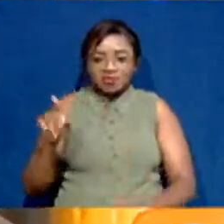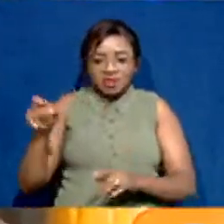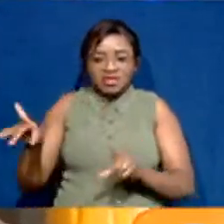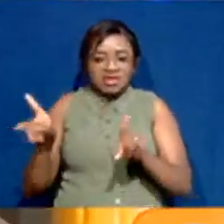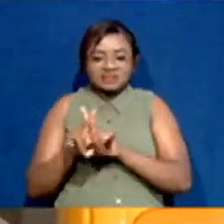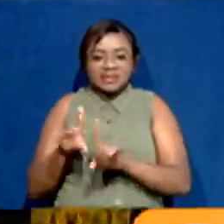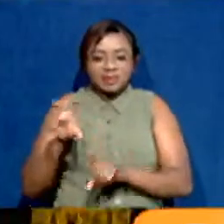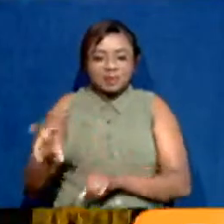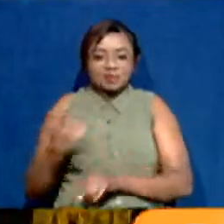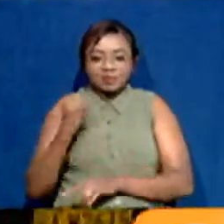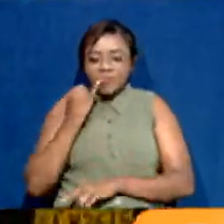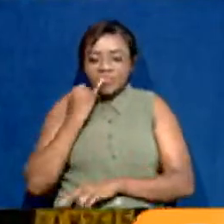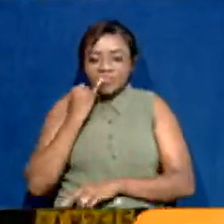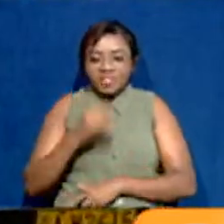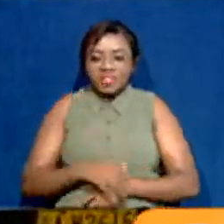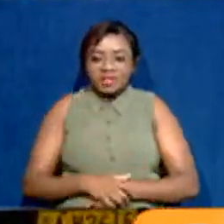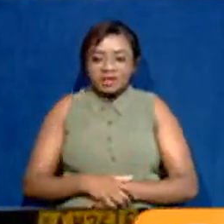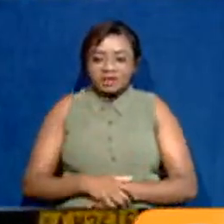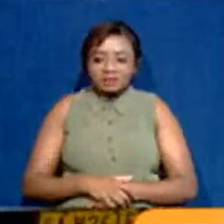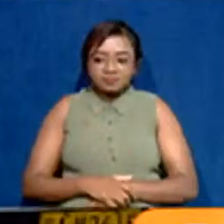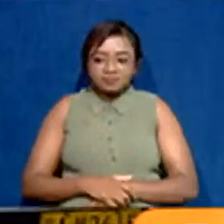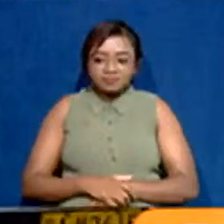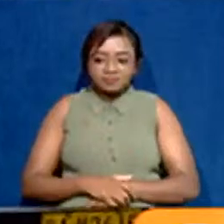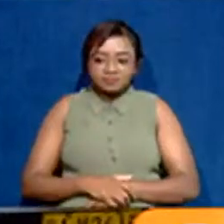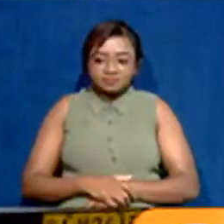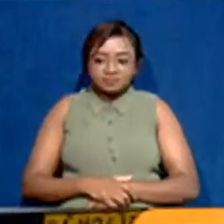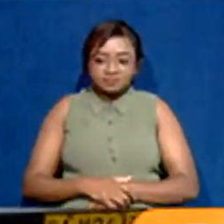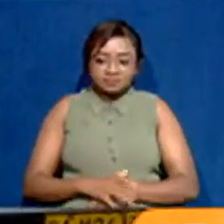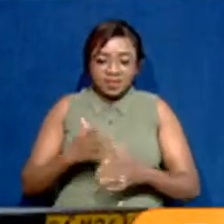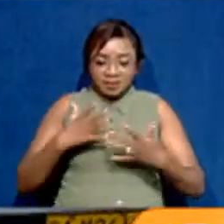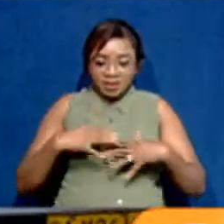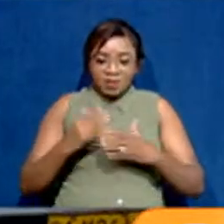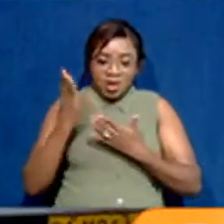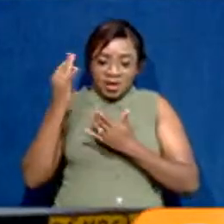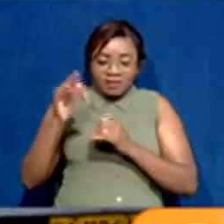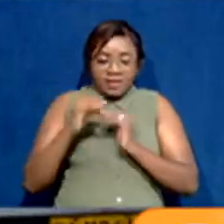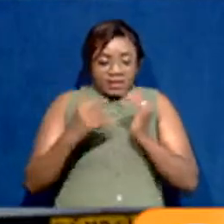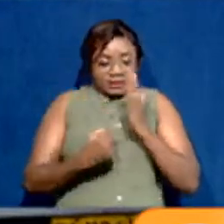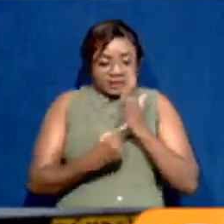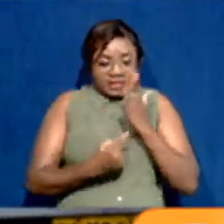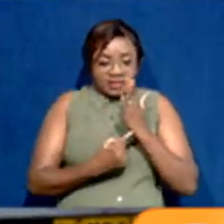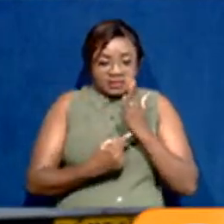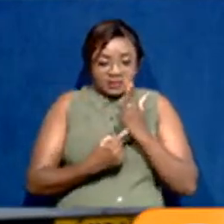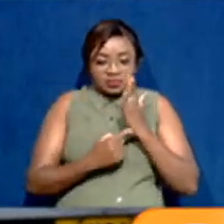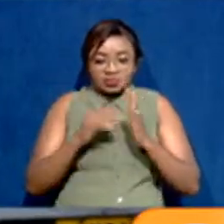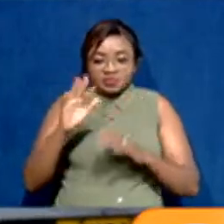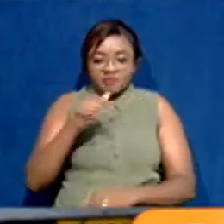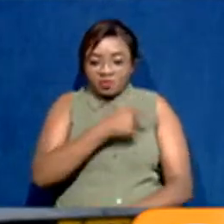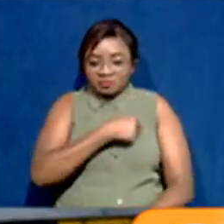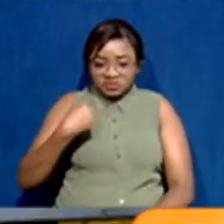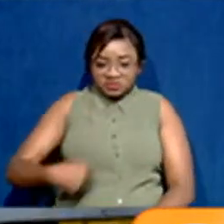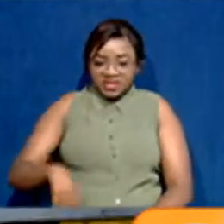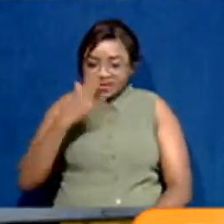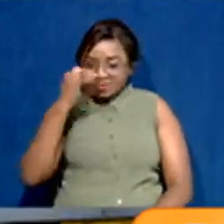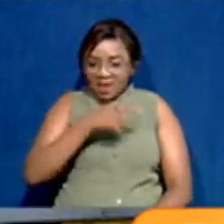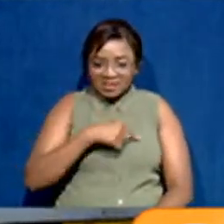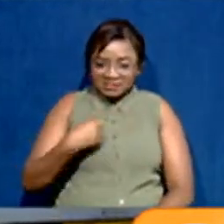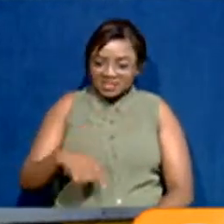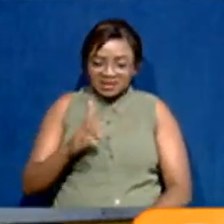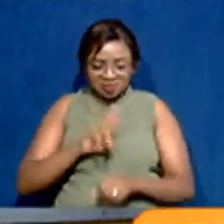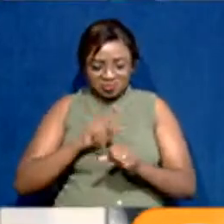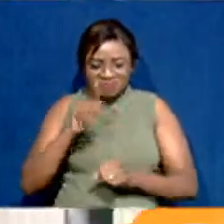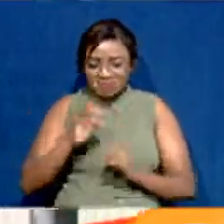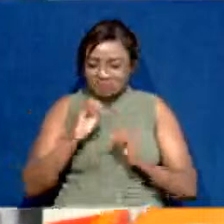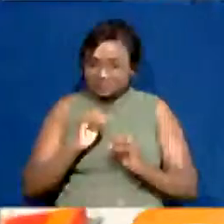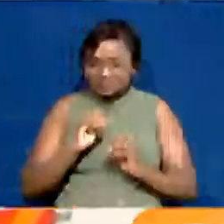itakuwa inachajiwa. At the moment, players are relying broadly on Chinese technology due to its global position in this green